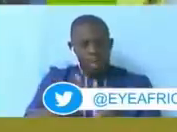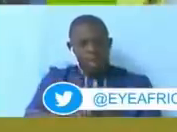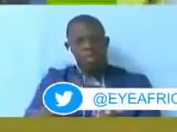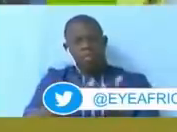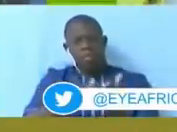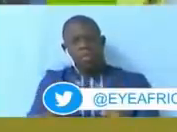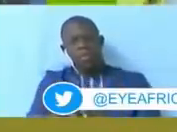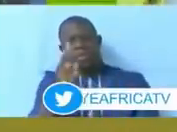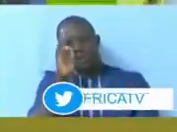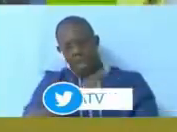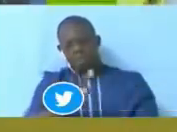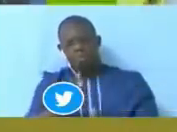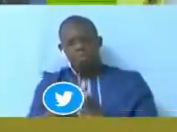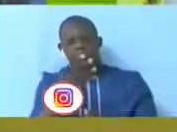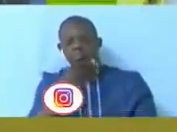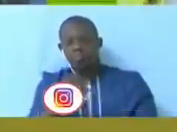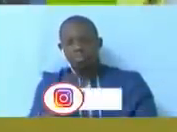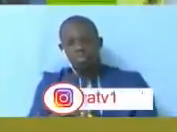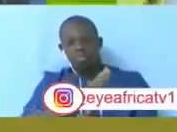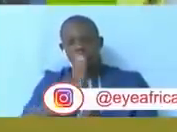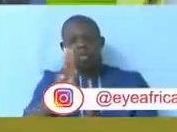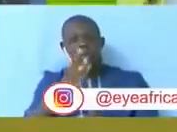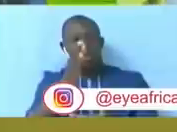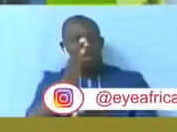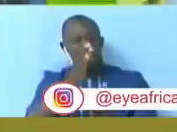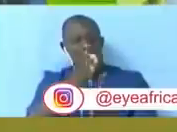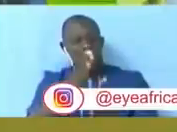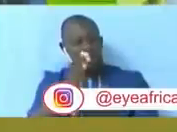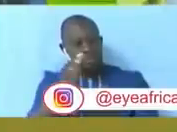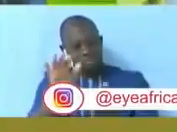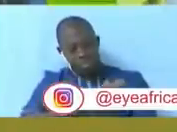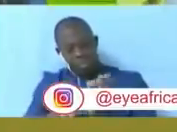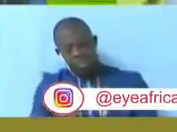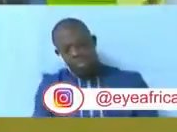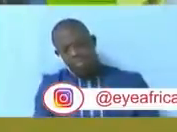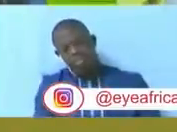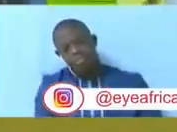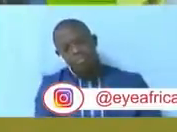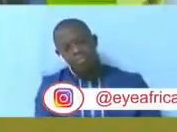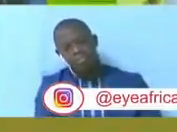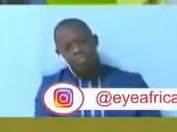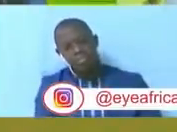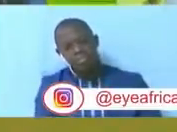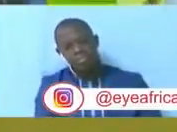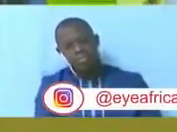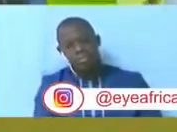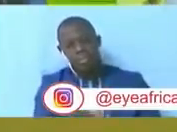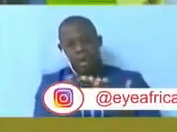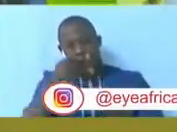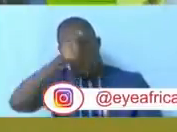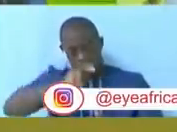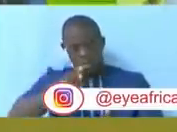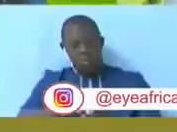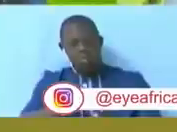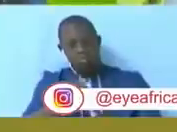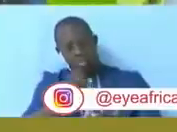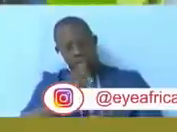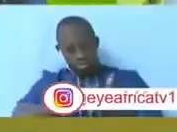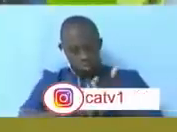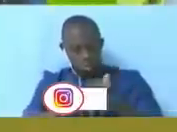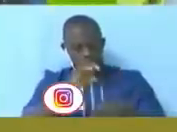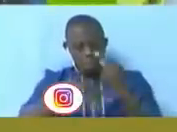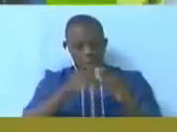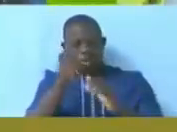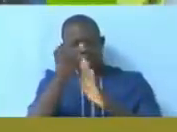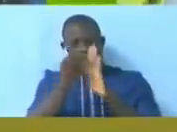koto yeme men kaito mensro kaito le me alonko imanke tiling kaito tonya malti. So the police looked into the matter. Police all kwenye ngono ka